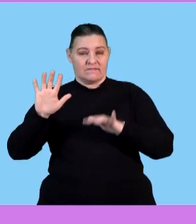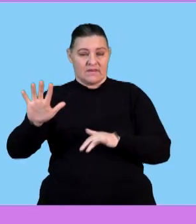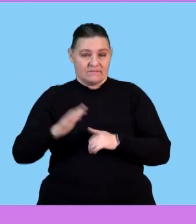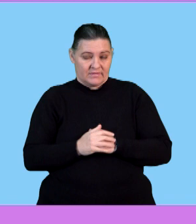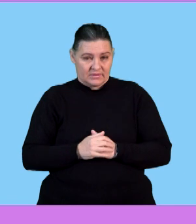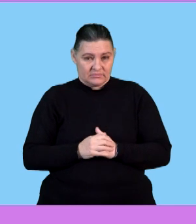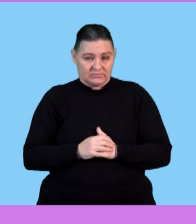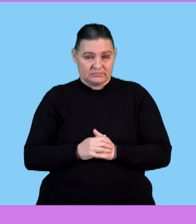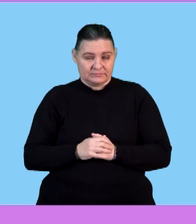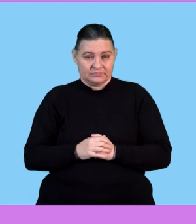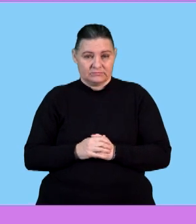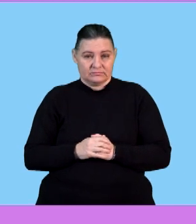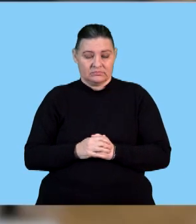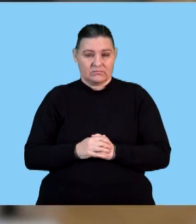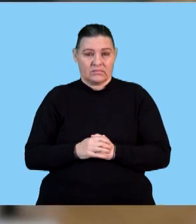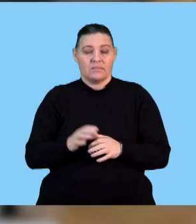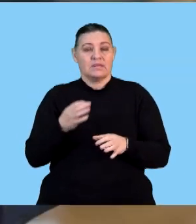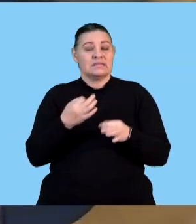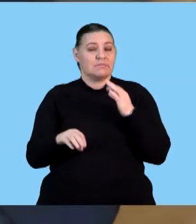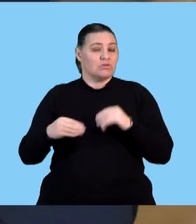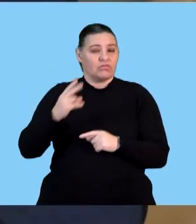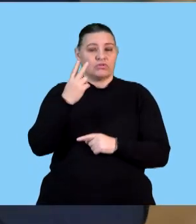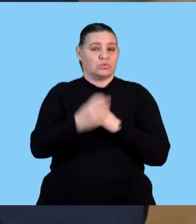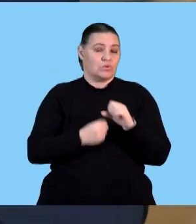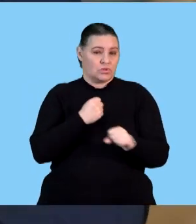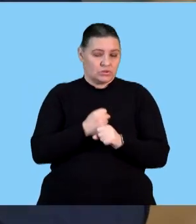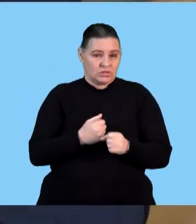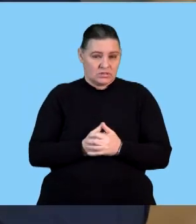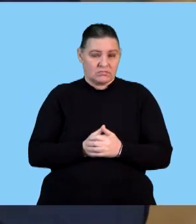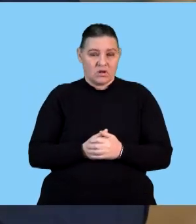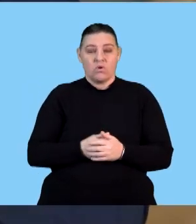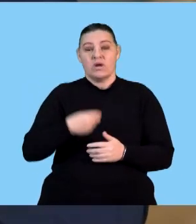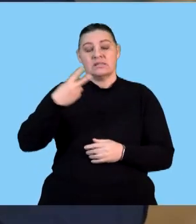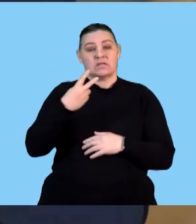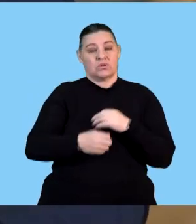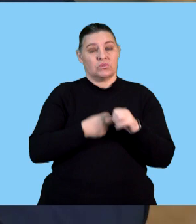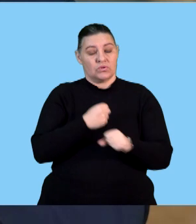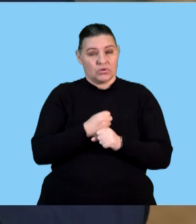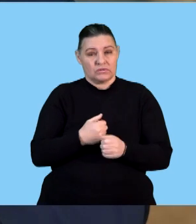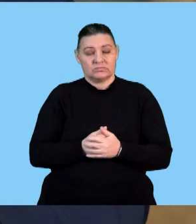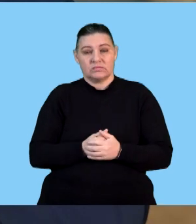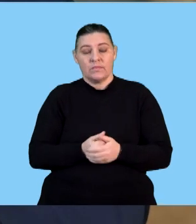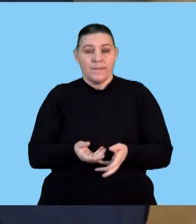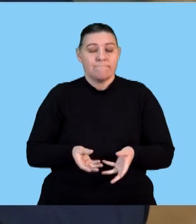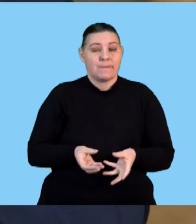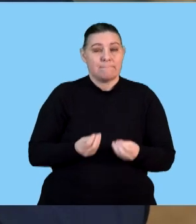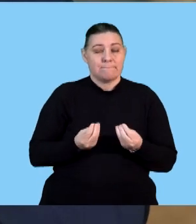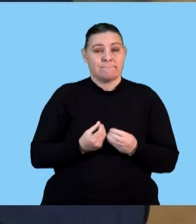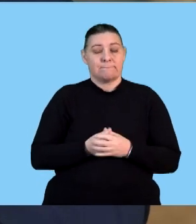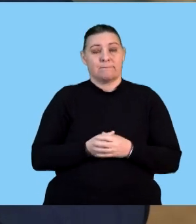24,918.75. All right. Again, simple interest for 2 years. We've got to go to year 2, where we